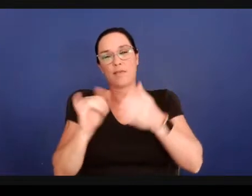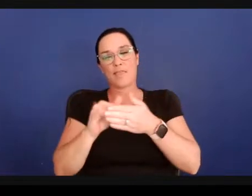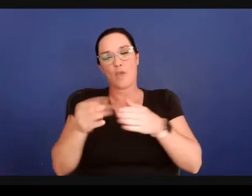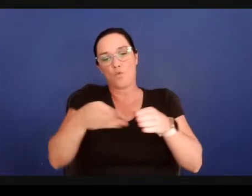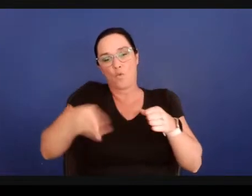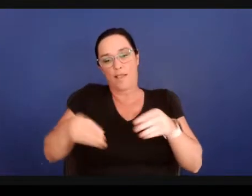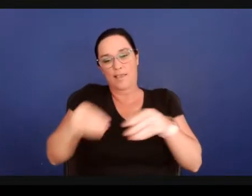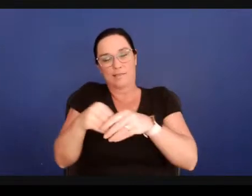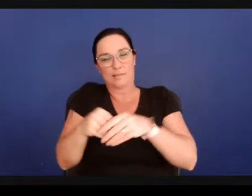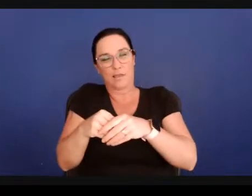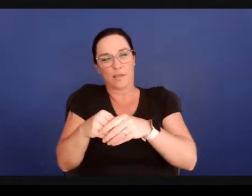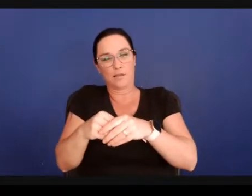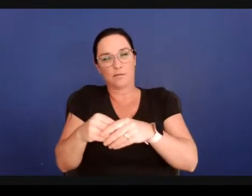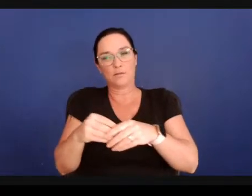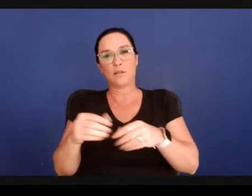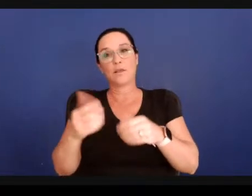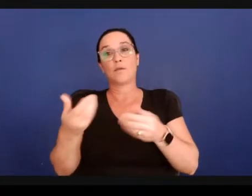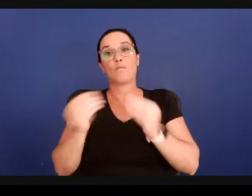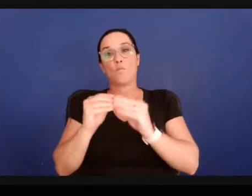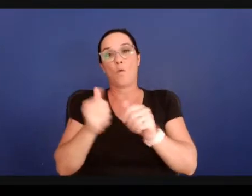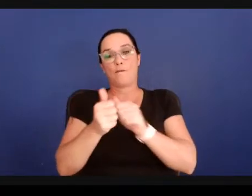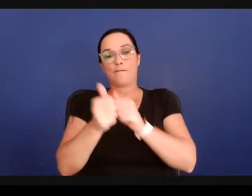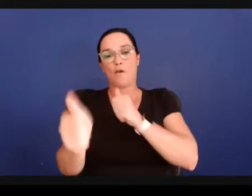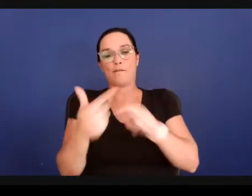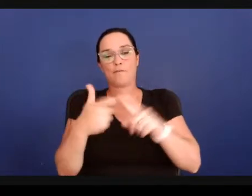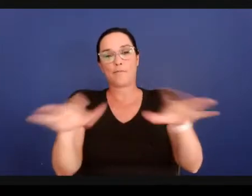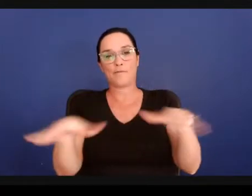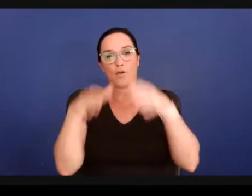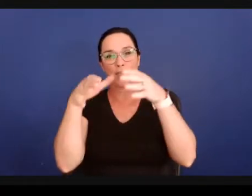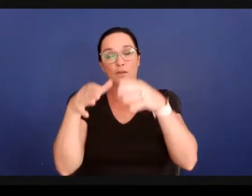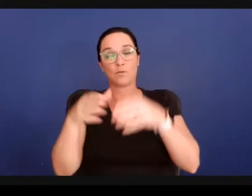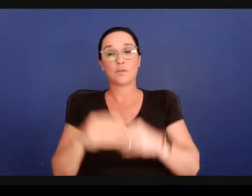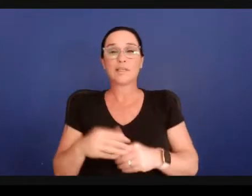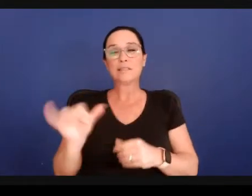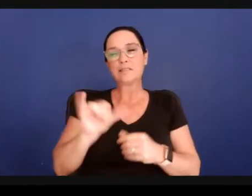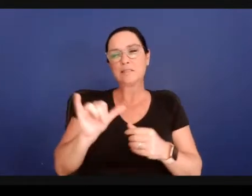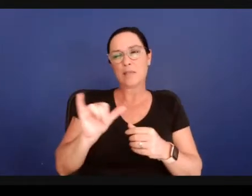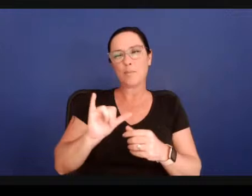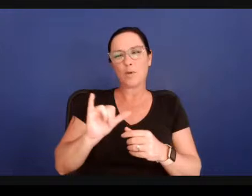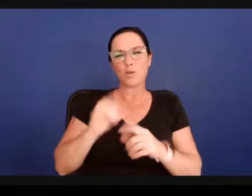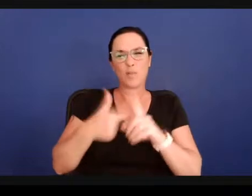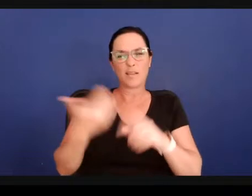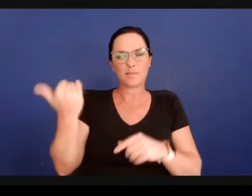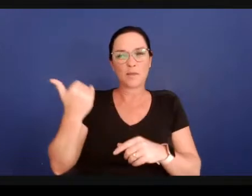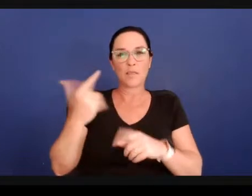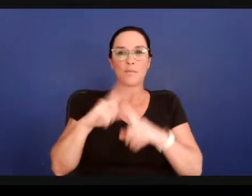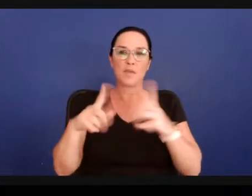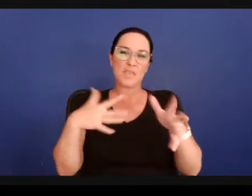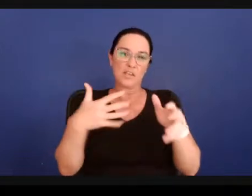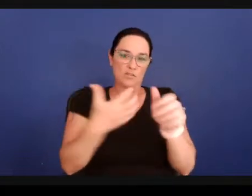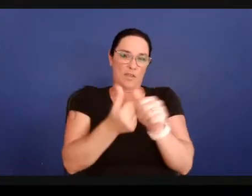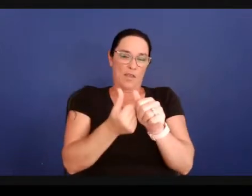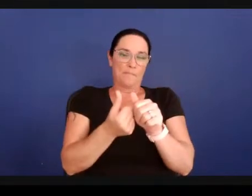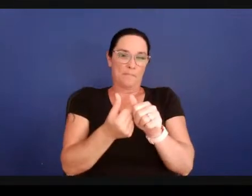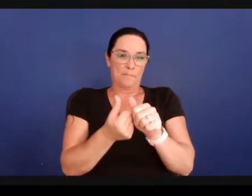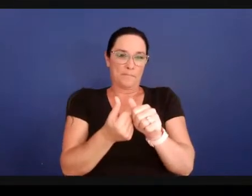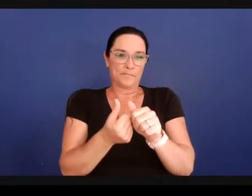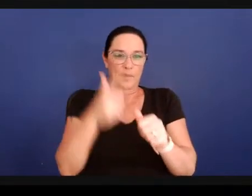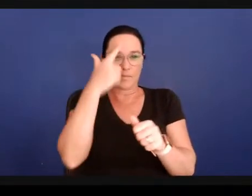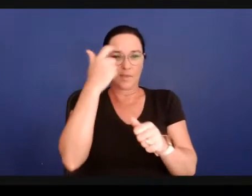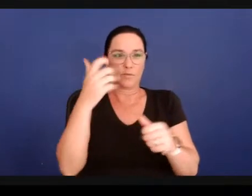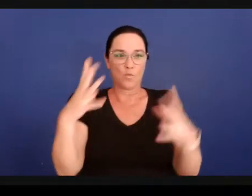volcano. So all pretty similar to last month, to be honest, but just catching us up since we've been paused for the holidays